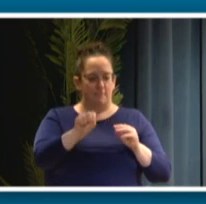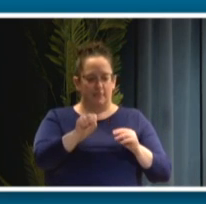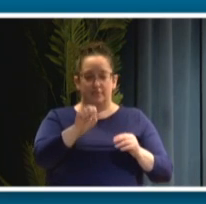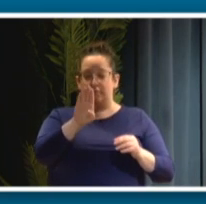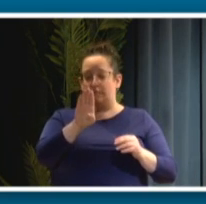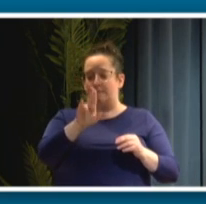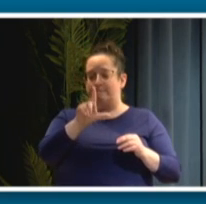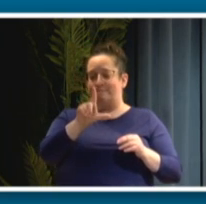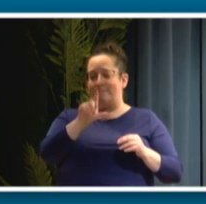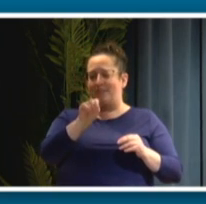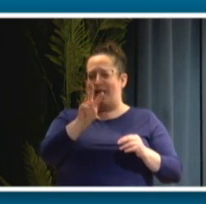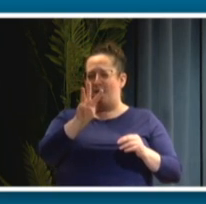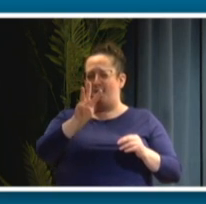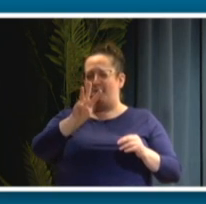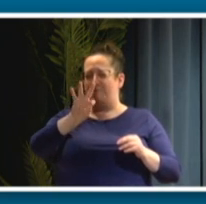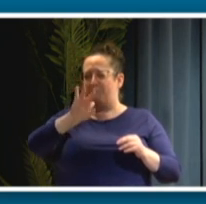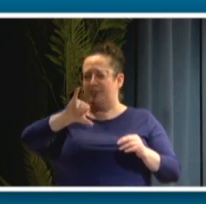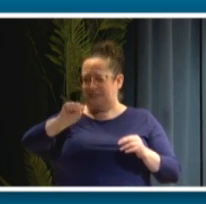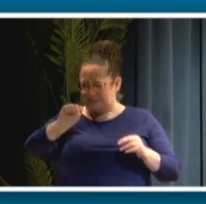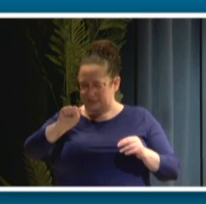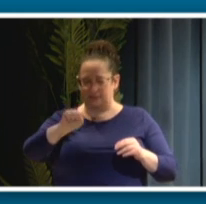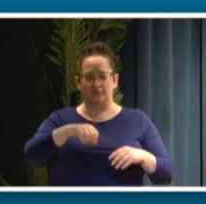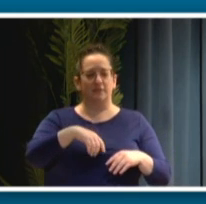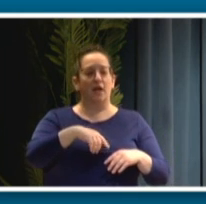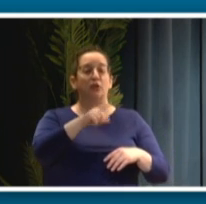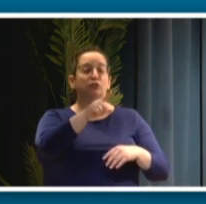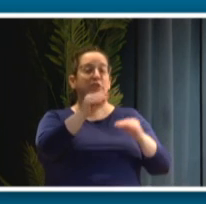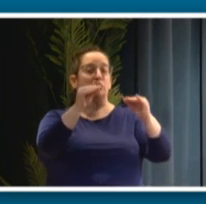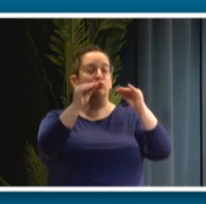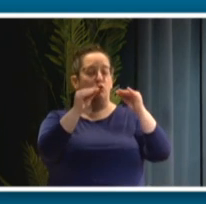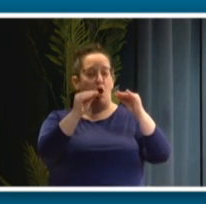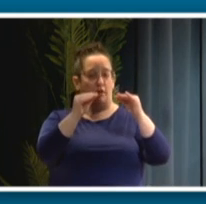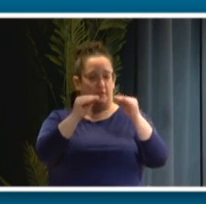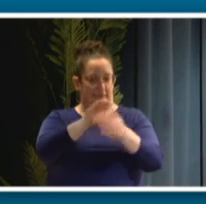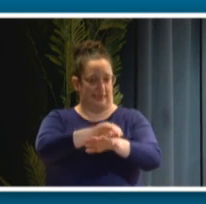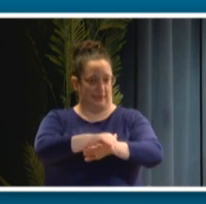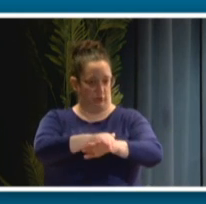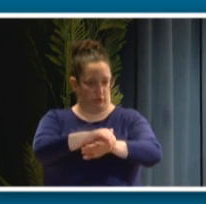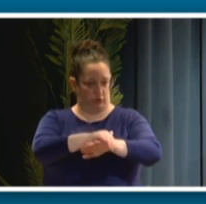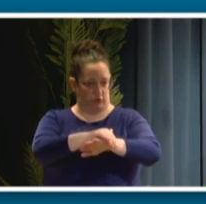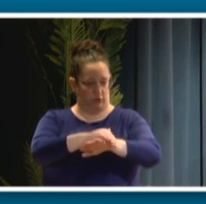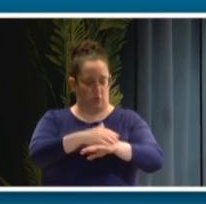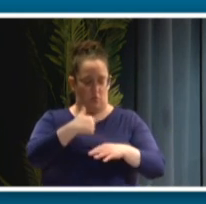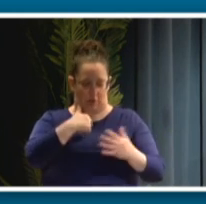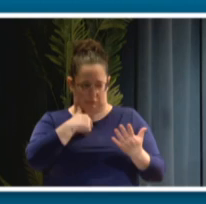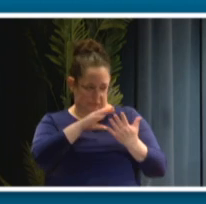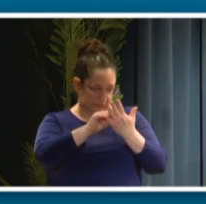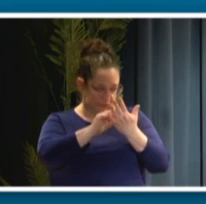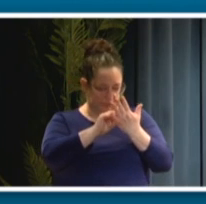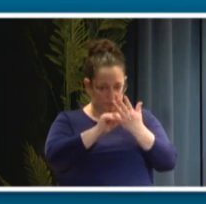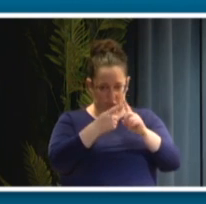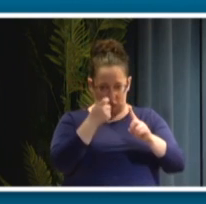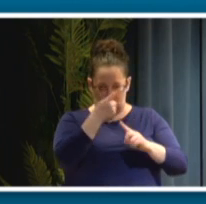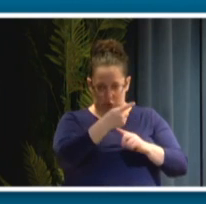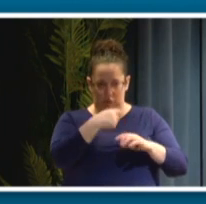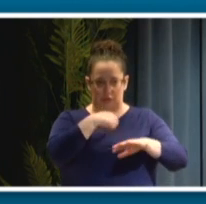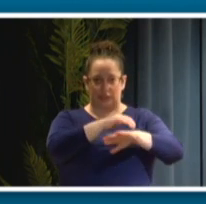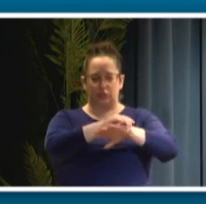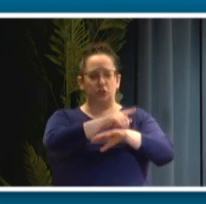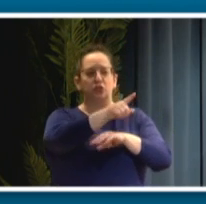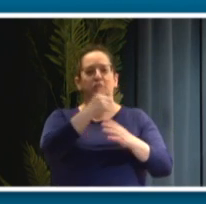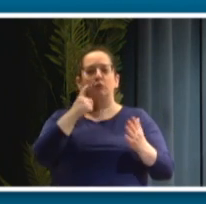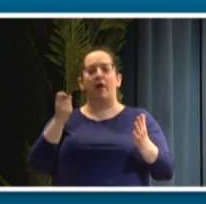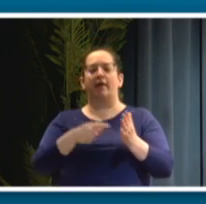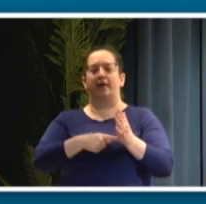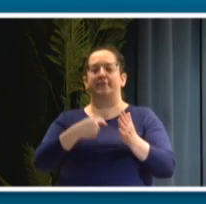today. And she taught English. And she was the first teacher to recognize that I could do